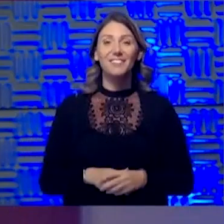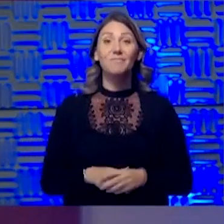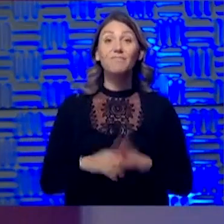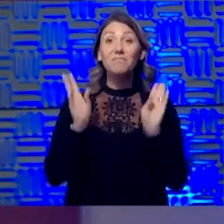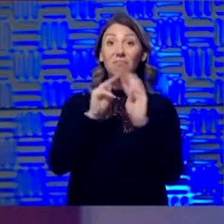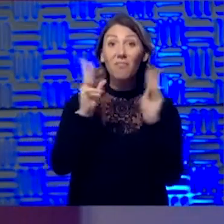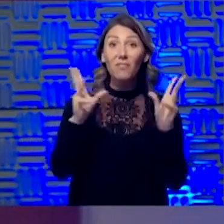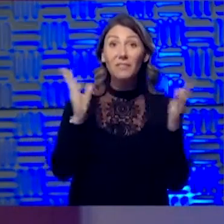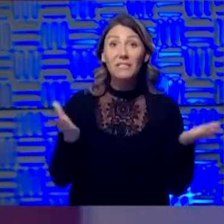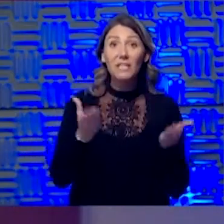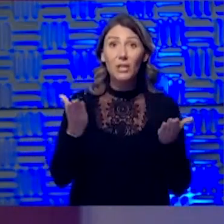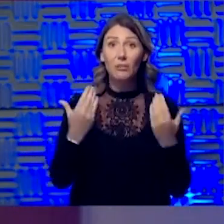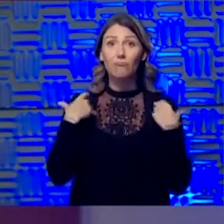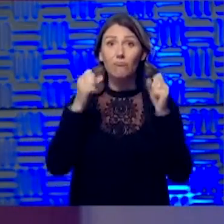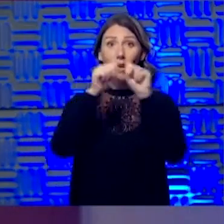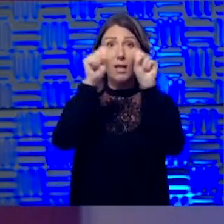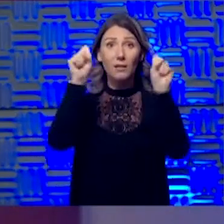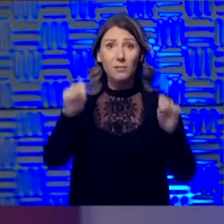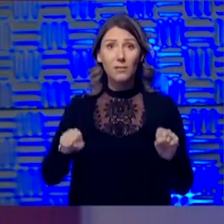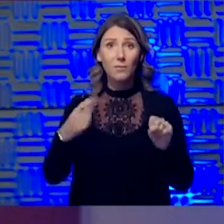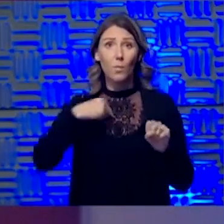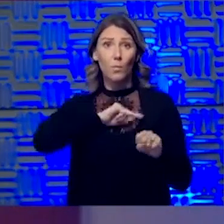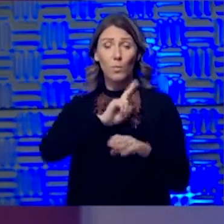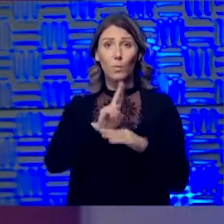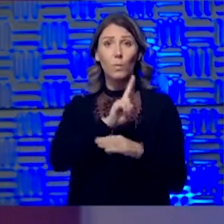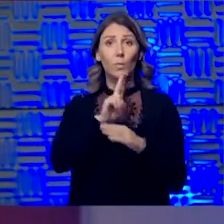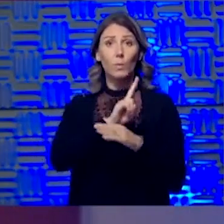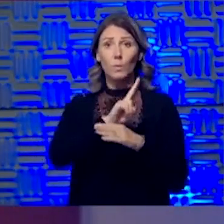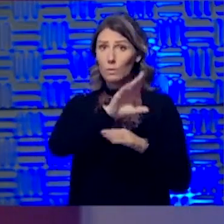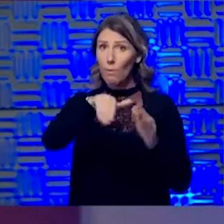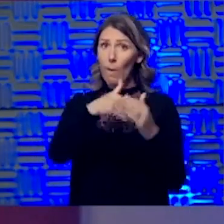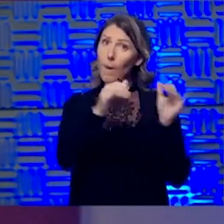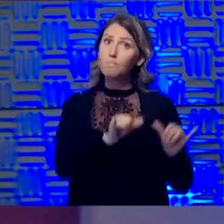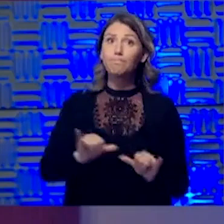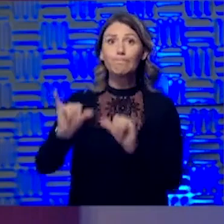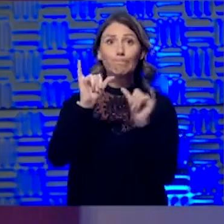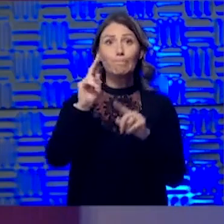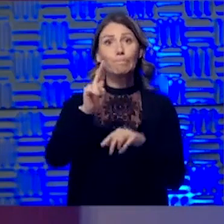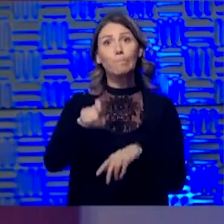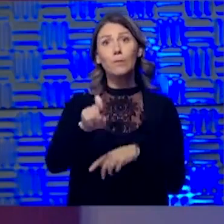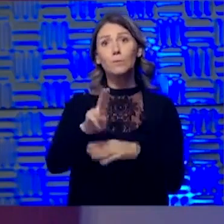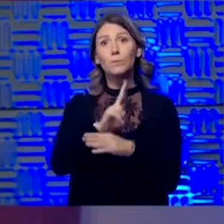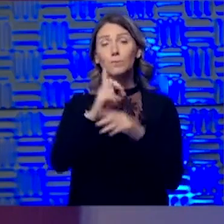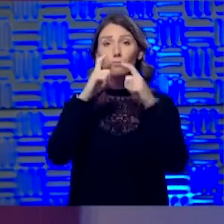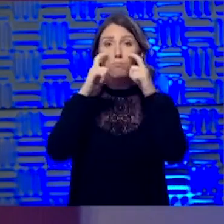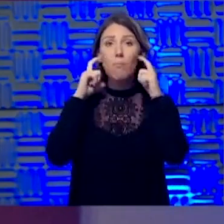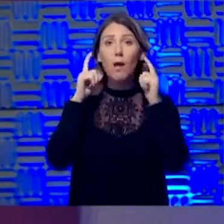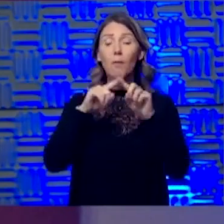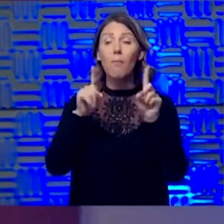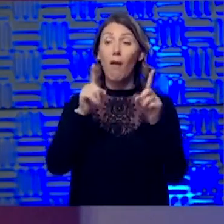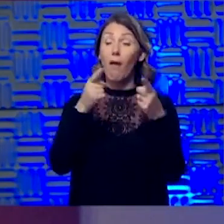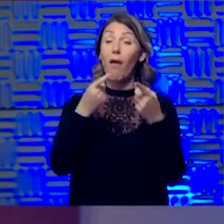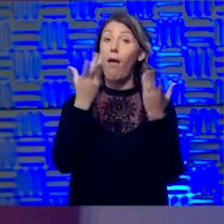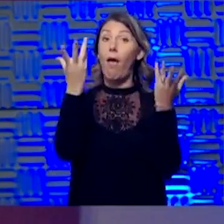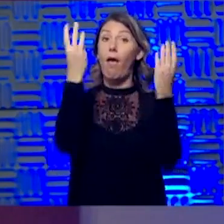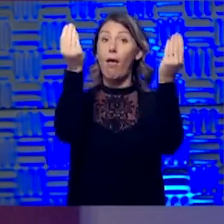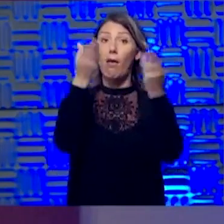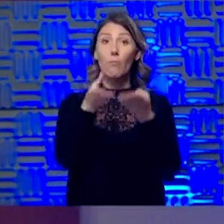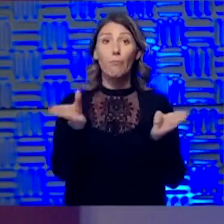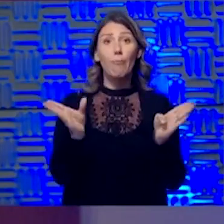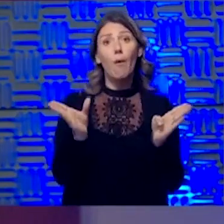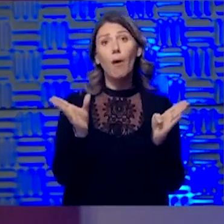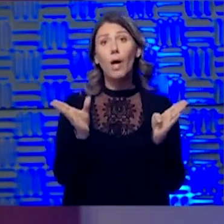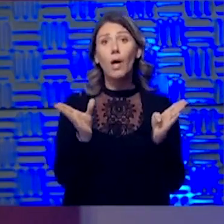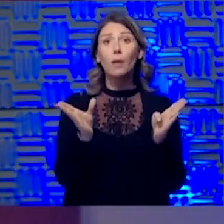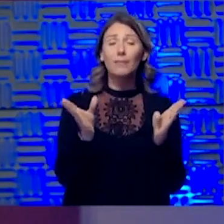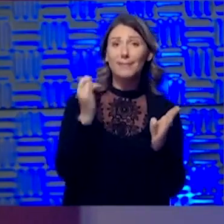Obviously here in the health system we have gone to universal masking, but out in the public, if that's your question as to kinds of things of what we